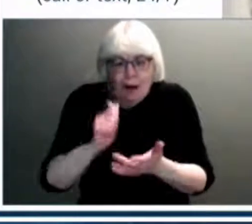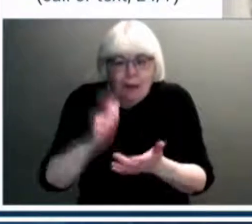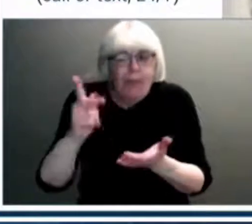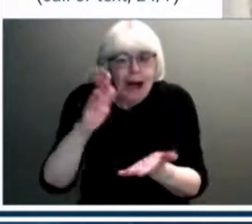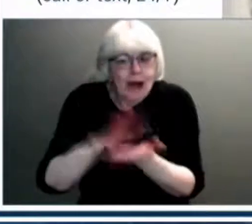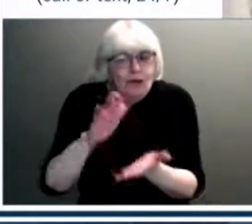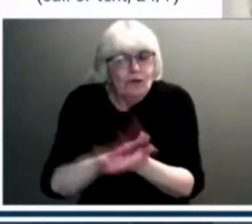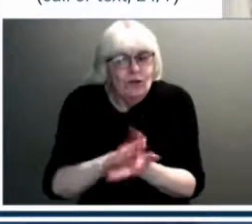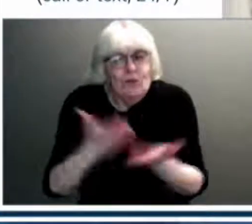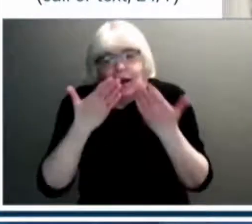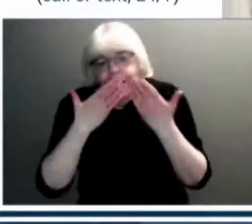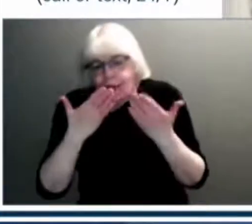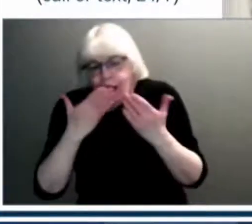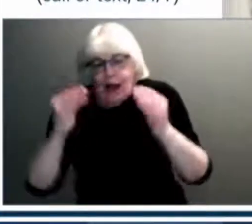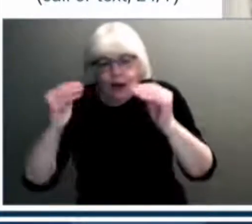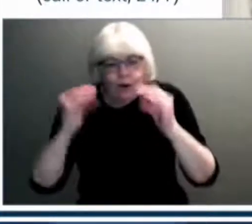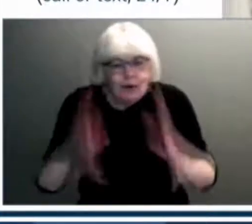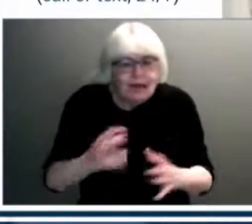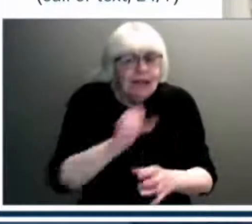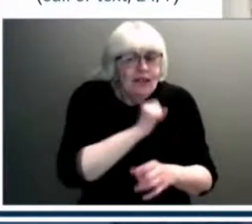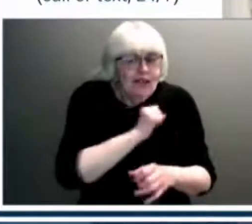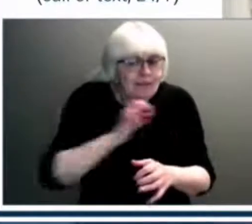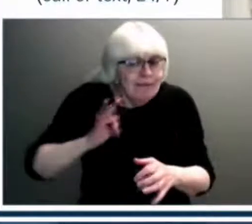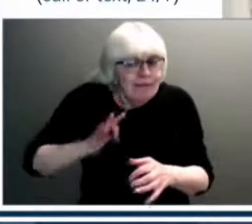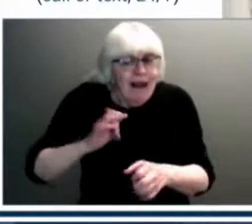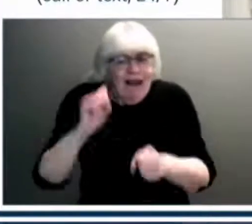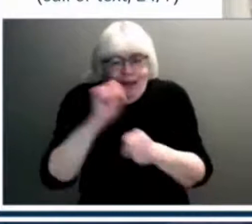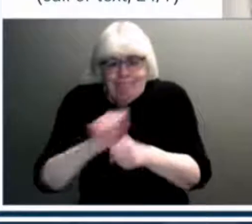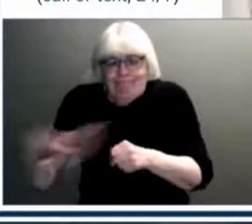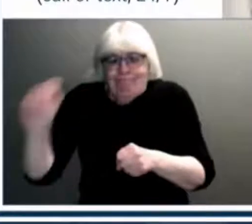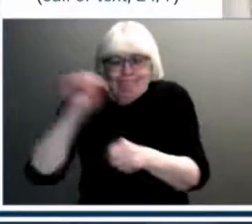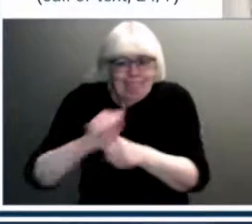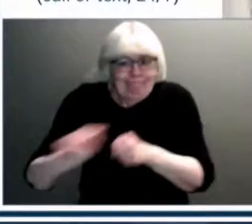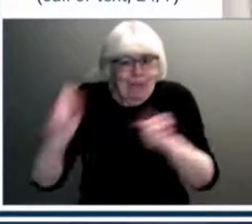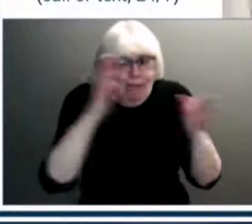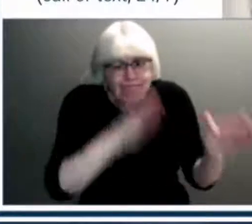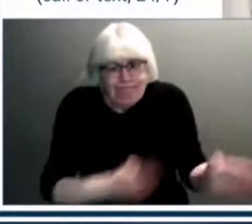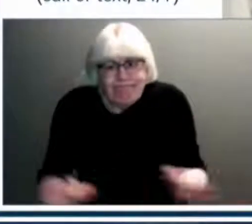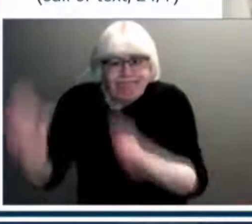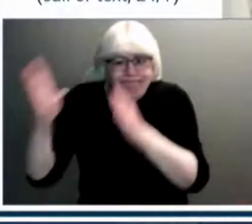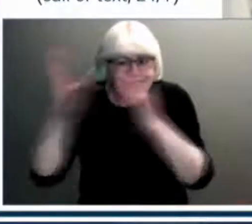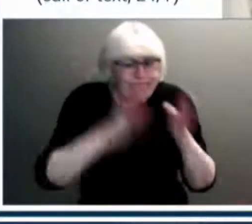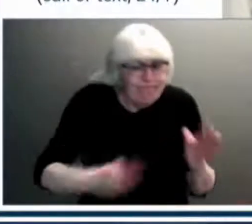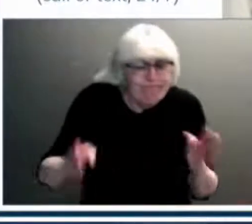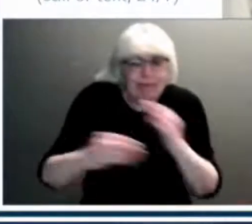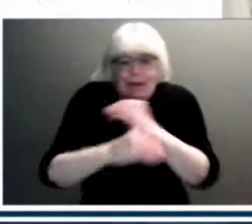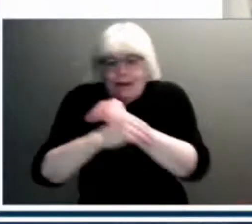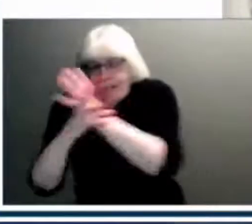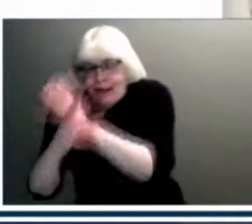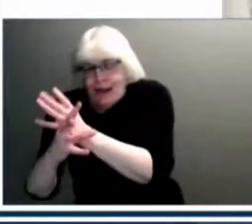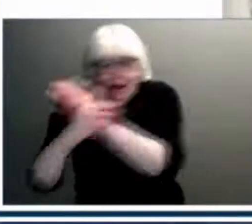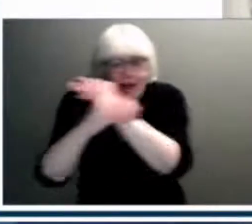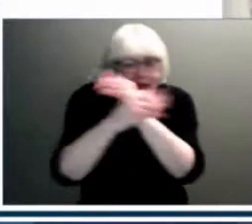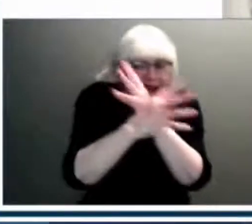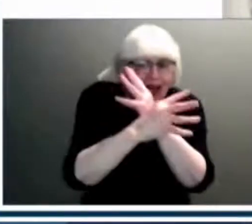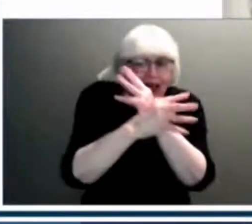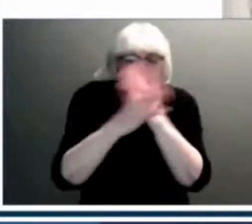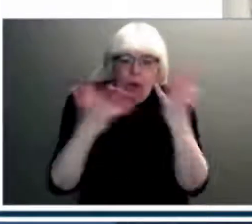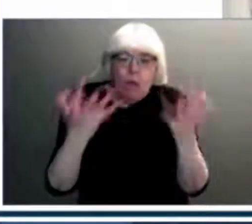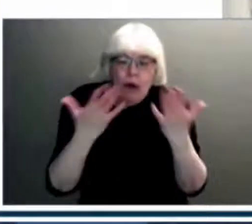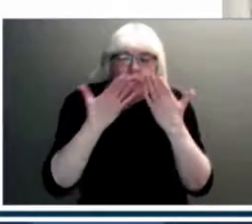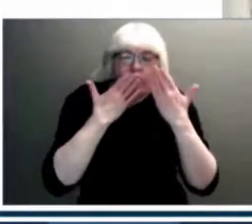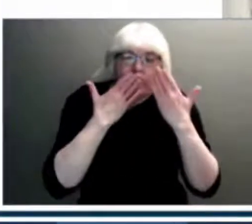was made this week with the online learning, and I know the effort that was made in preparation for students to arrive on Monday. Thank you. Thank you for